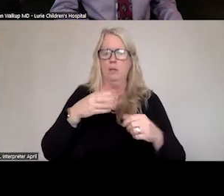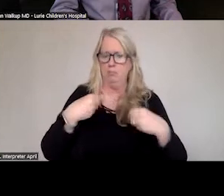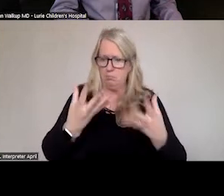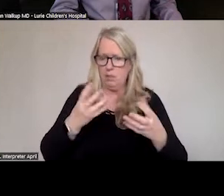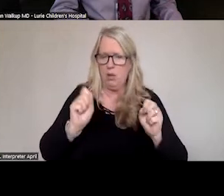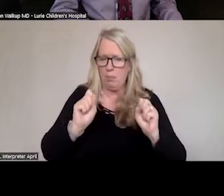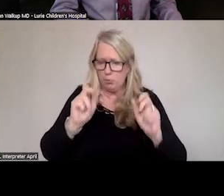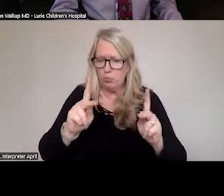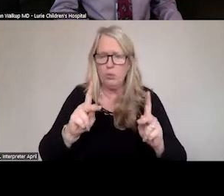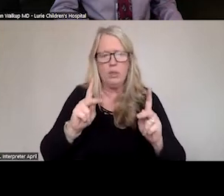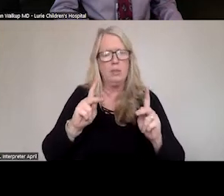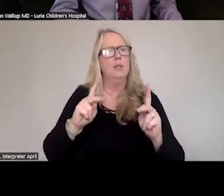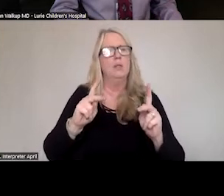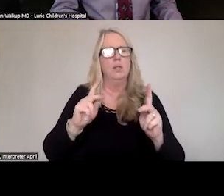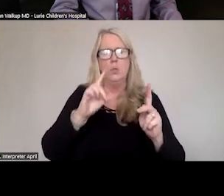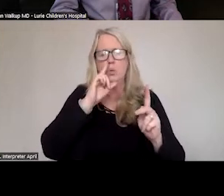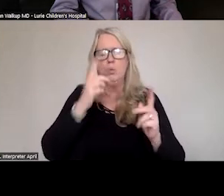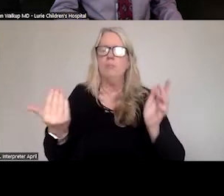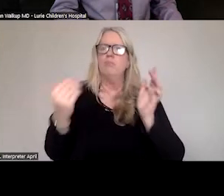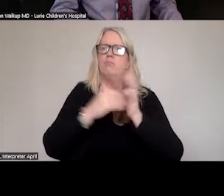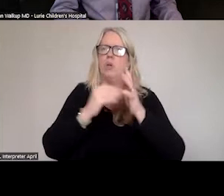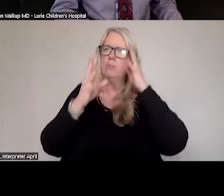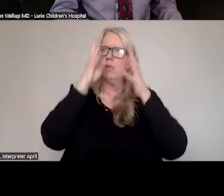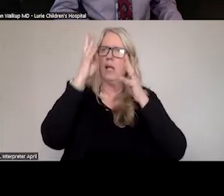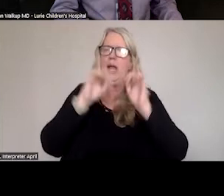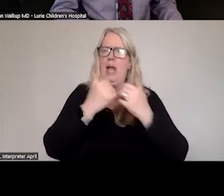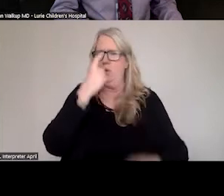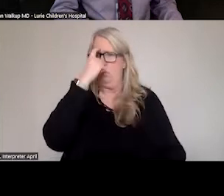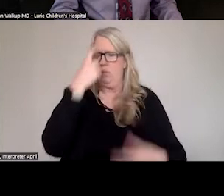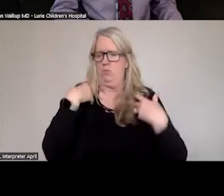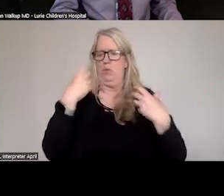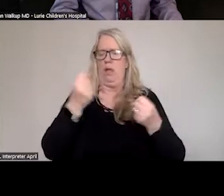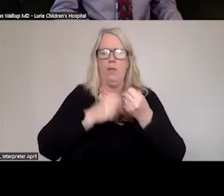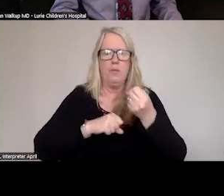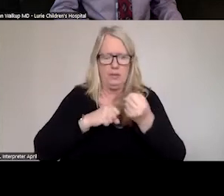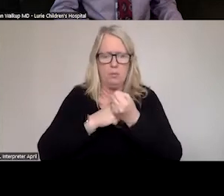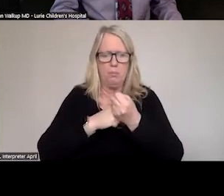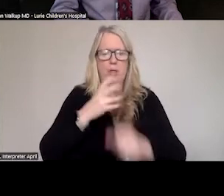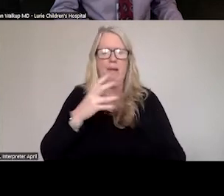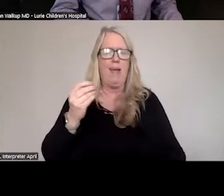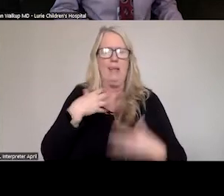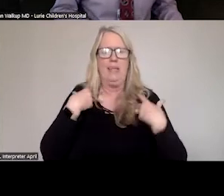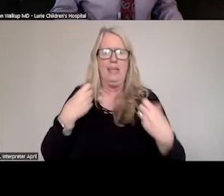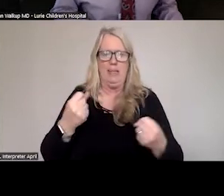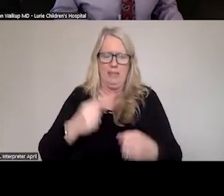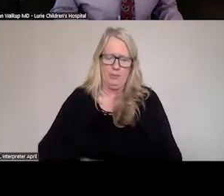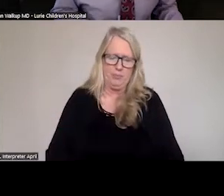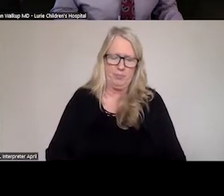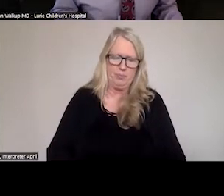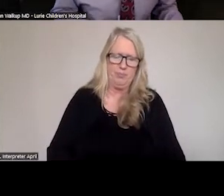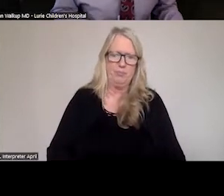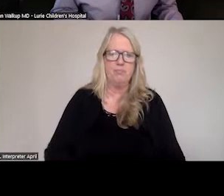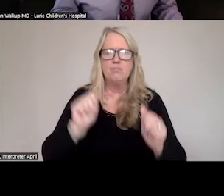opportunities to really reimagine how kind of mental health is supported and healing. Next slide,